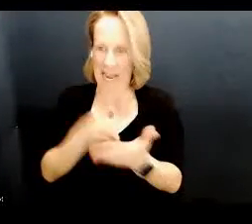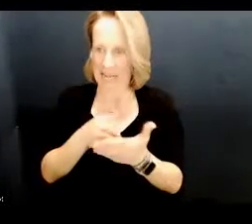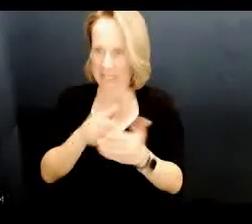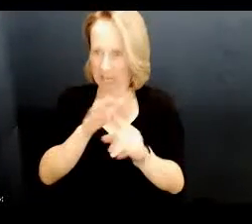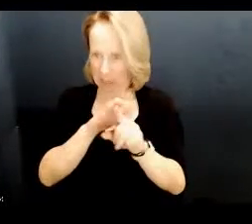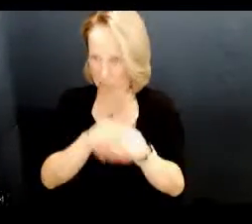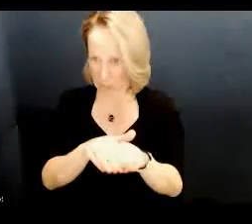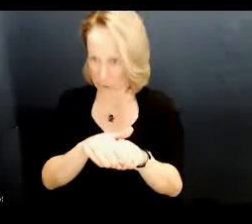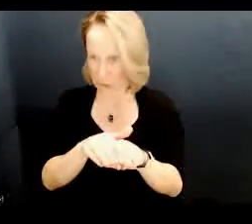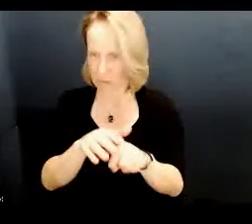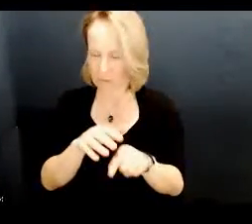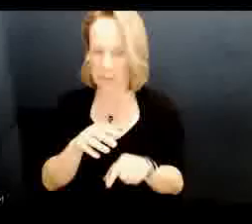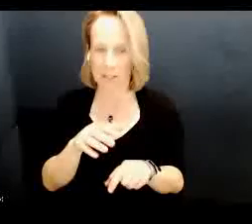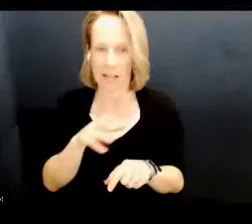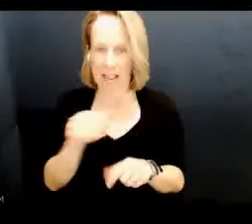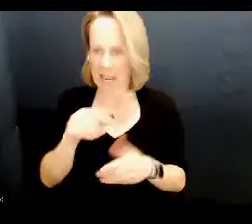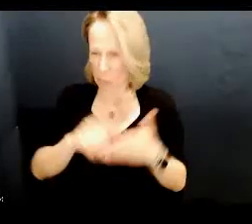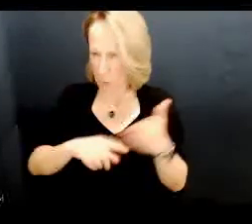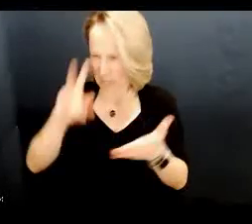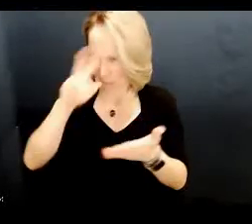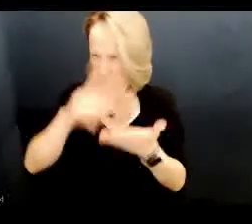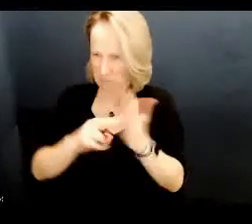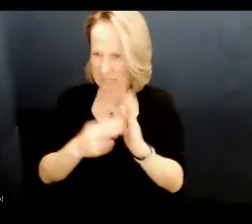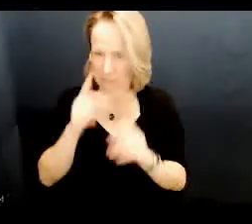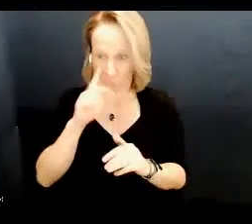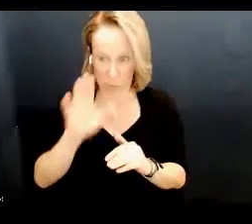those things specifically mean for your team.